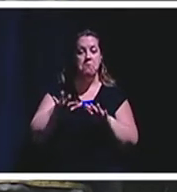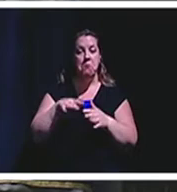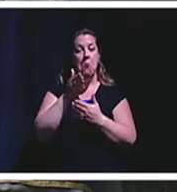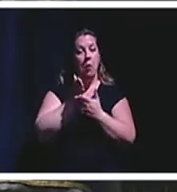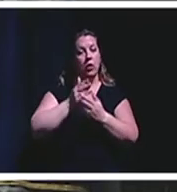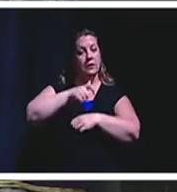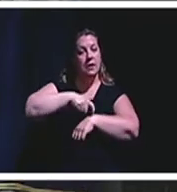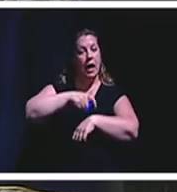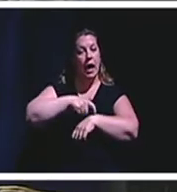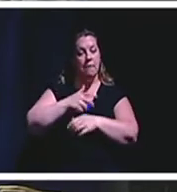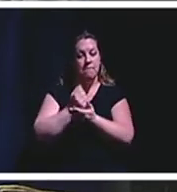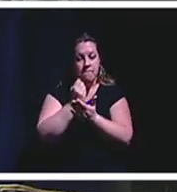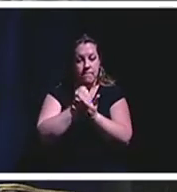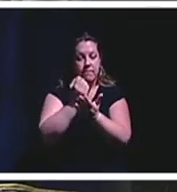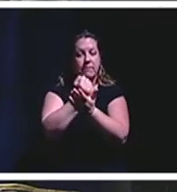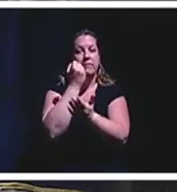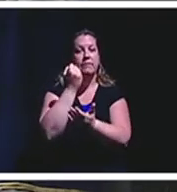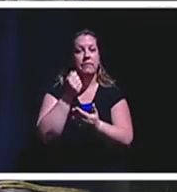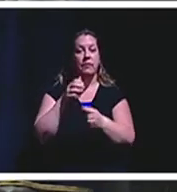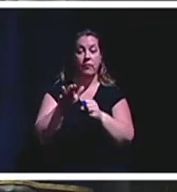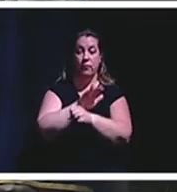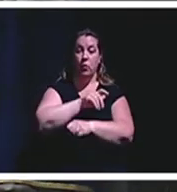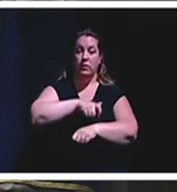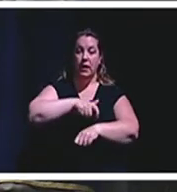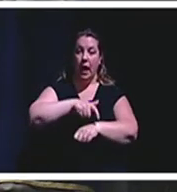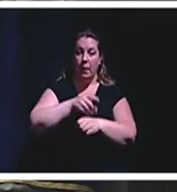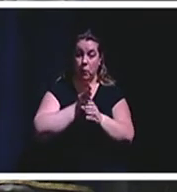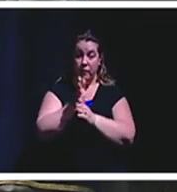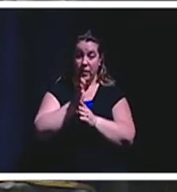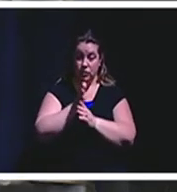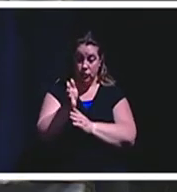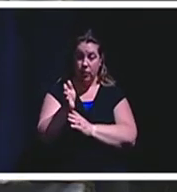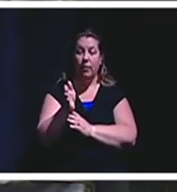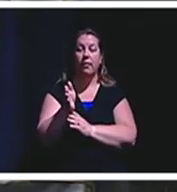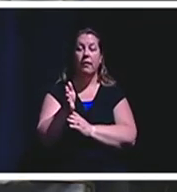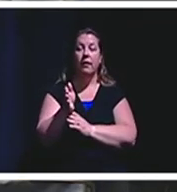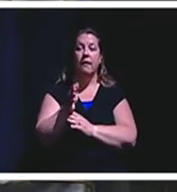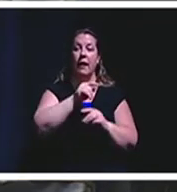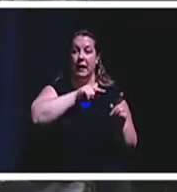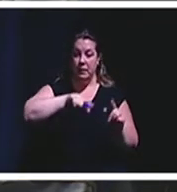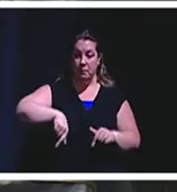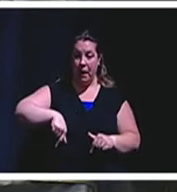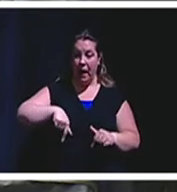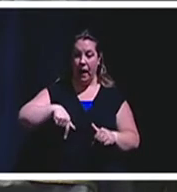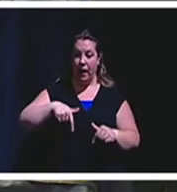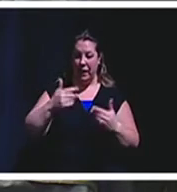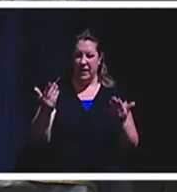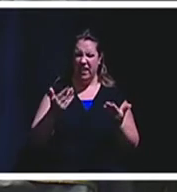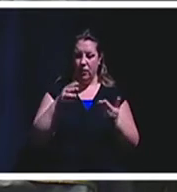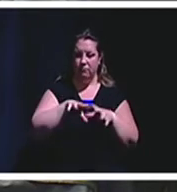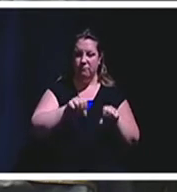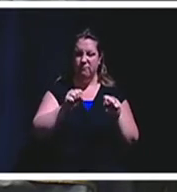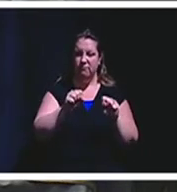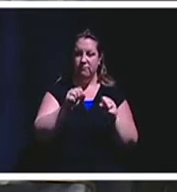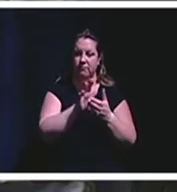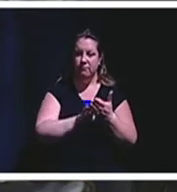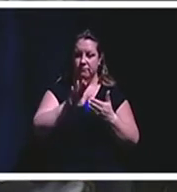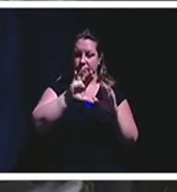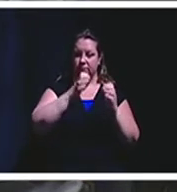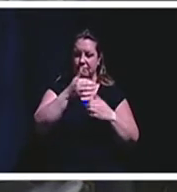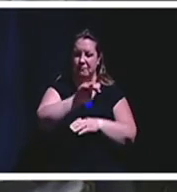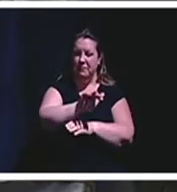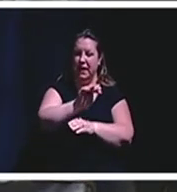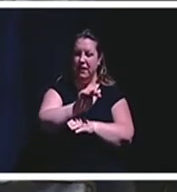of being a full-time professional and coming back in the evenings and taking a